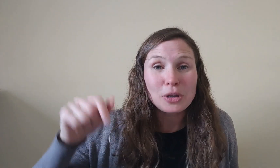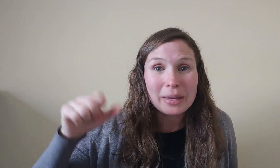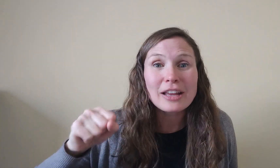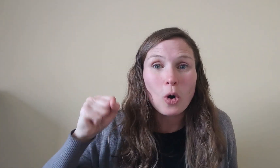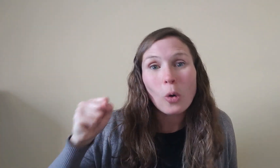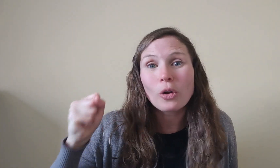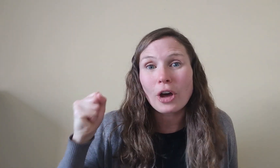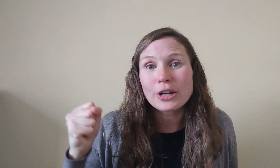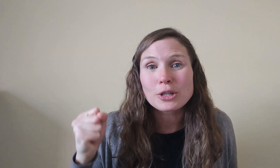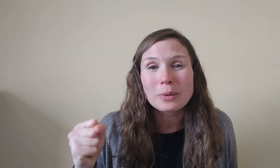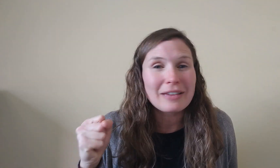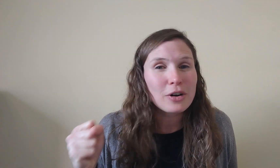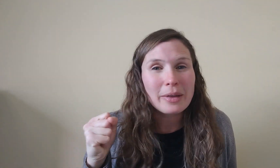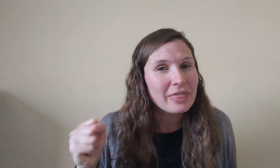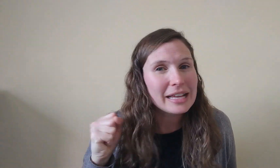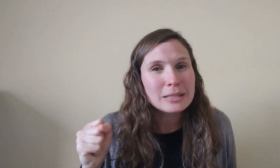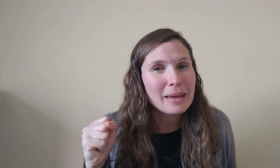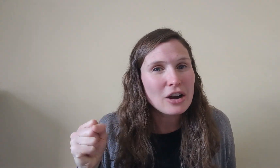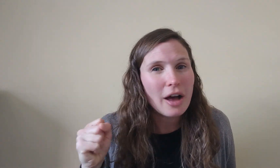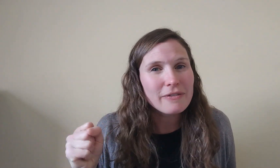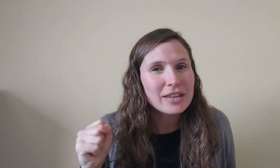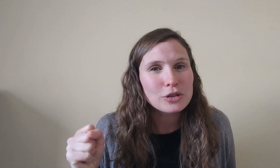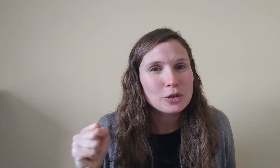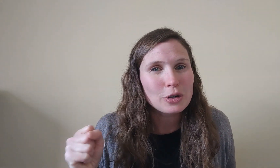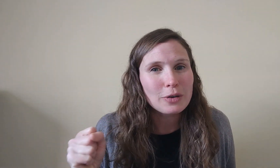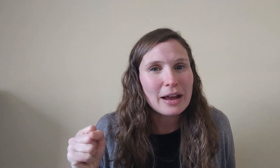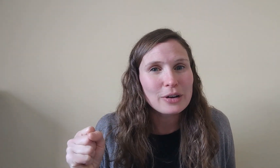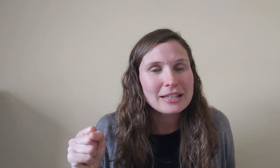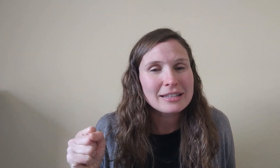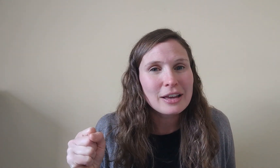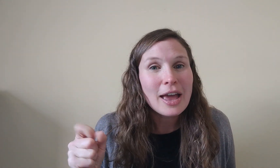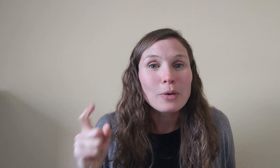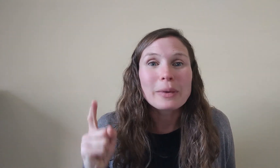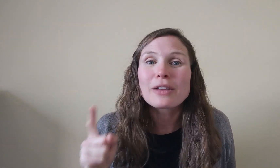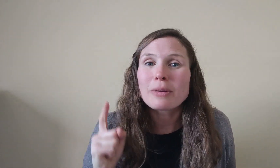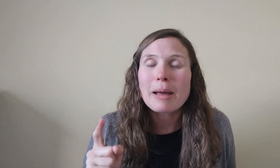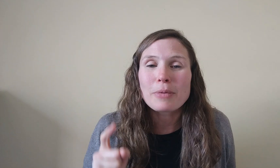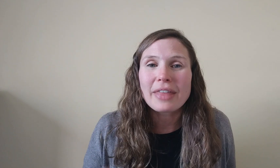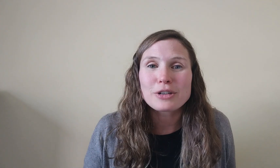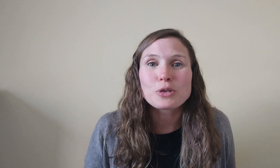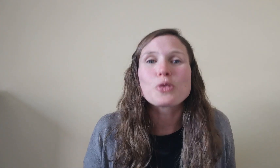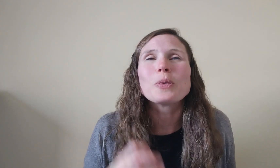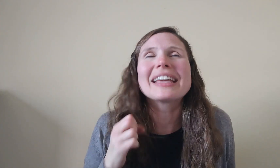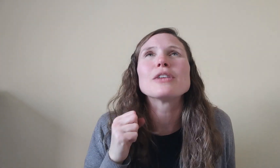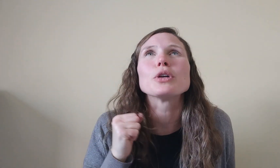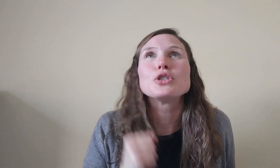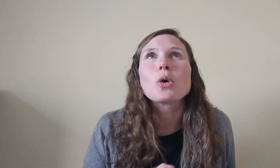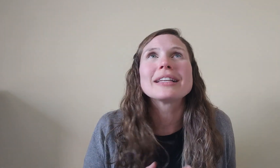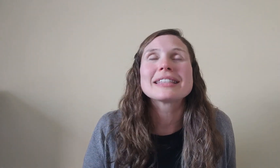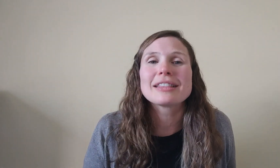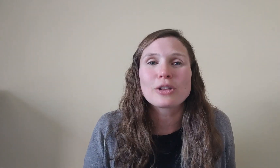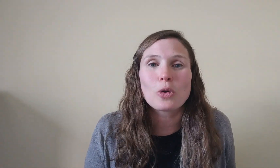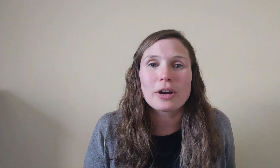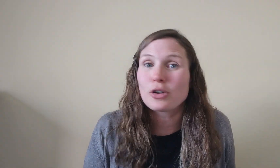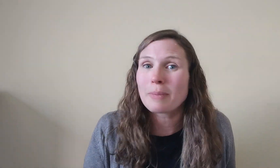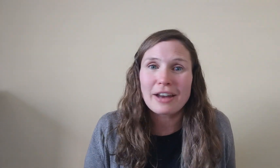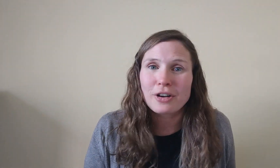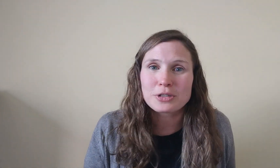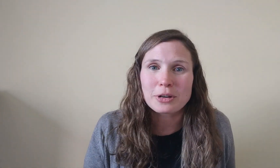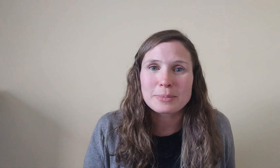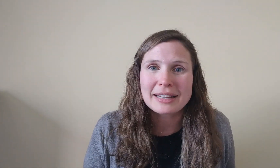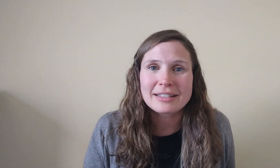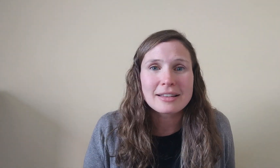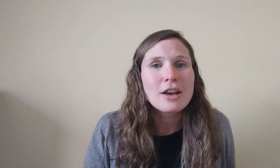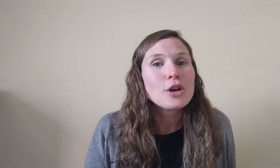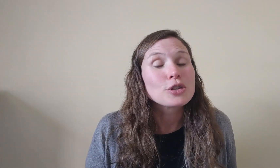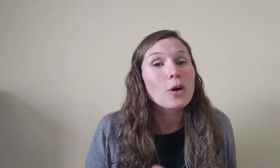as something we can hold on to, even when things may not feel certain around us, when we can remember that truth, we can rejoice in the Lord, no matter